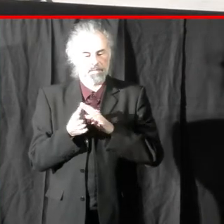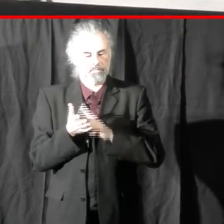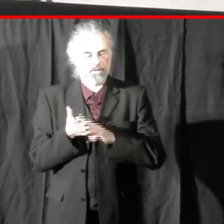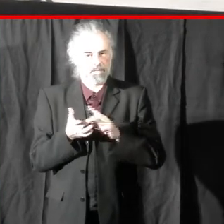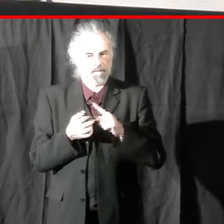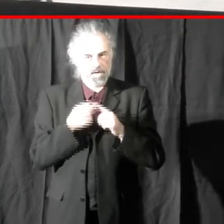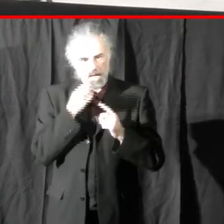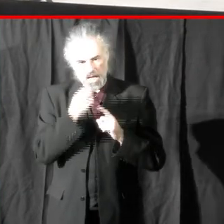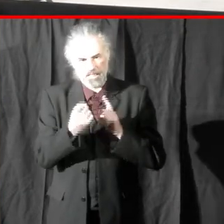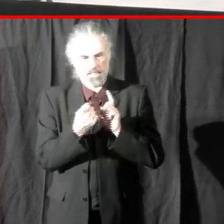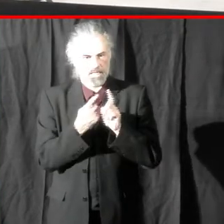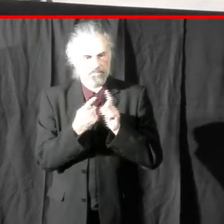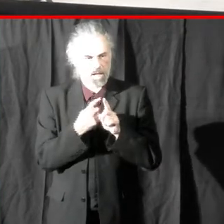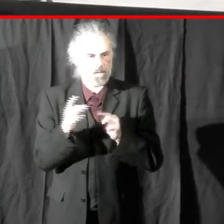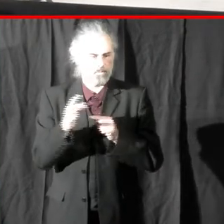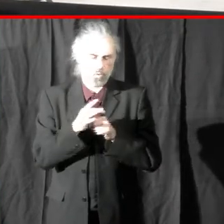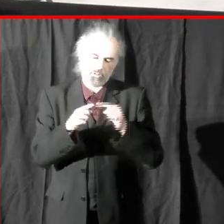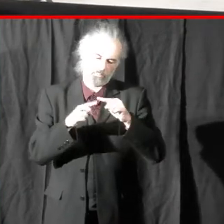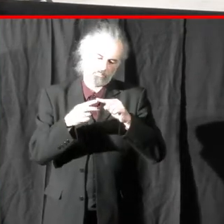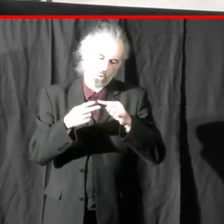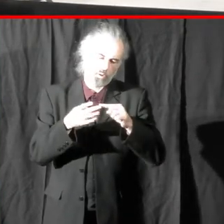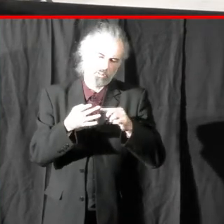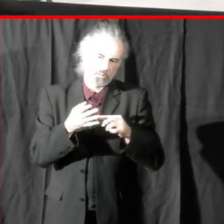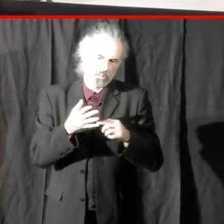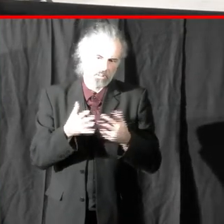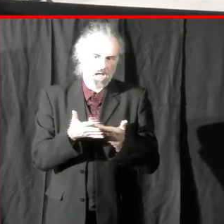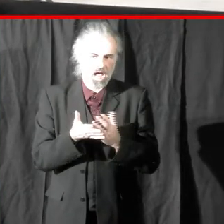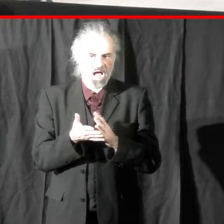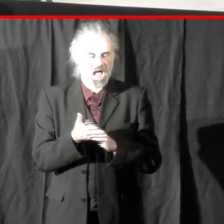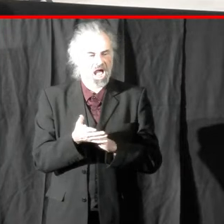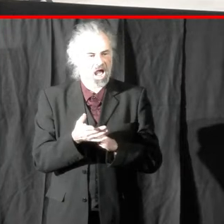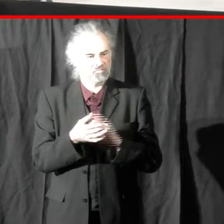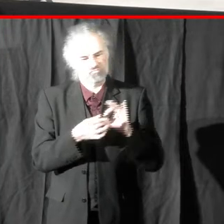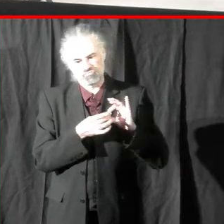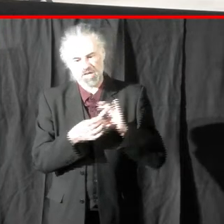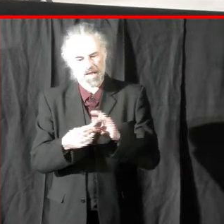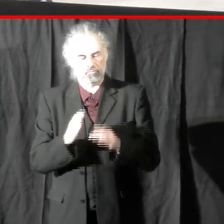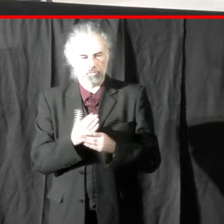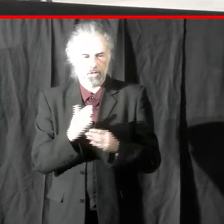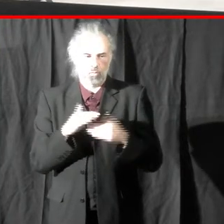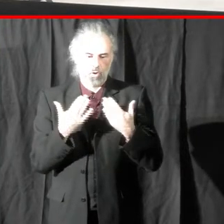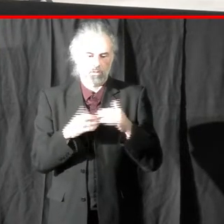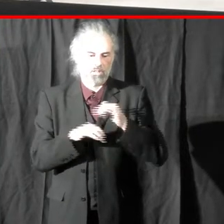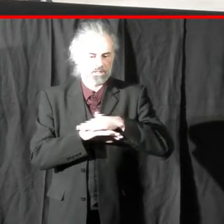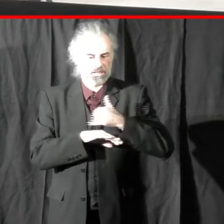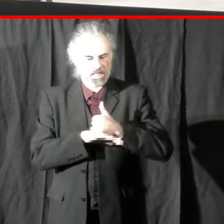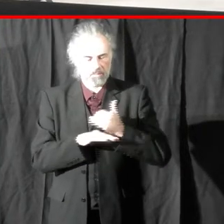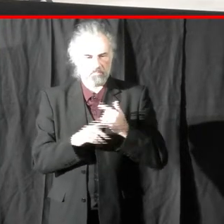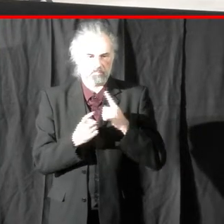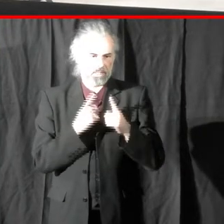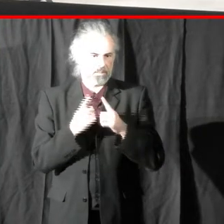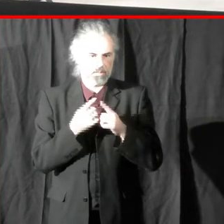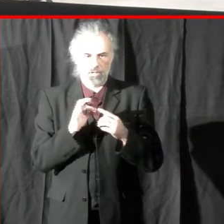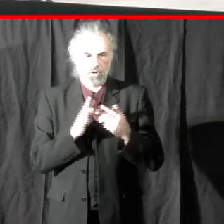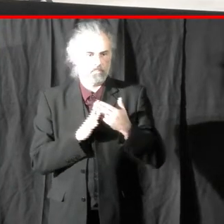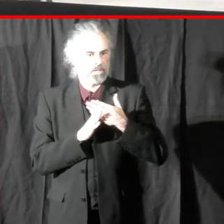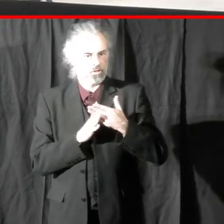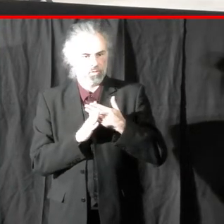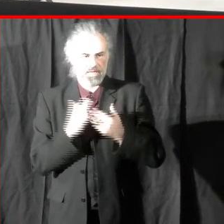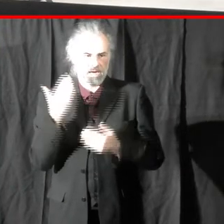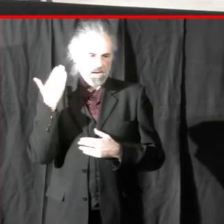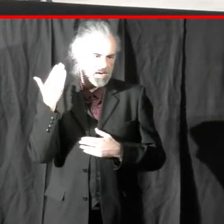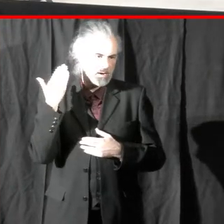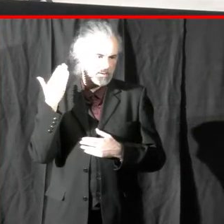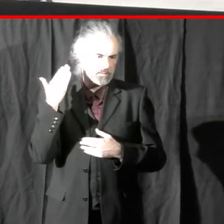key points, how it's applying to the real world, and setting up a meeting that's not between a lecture and a flight